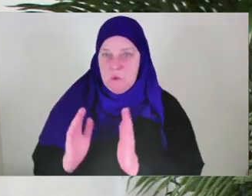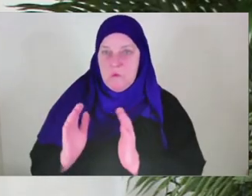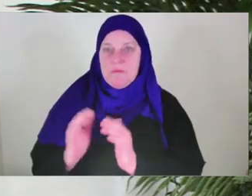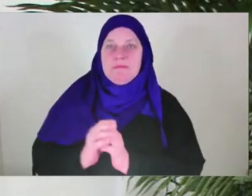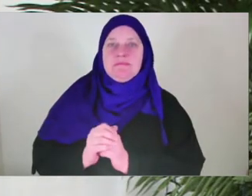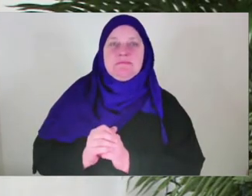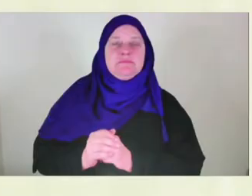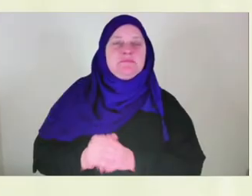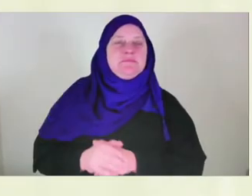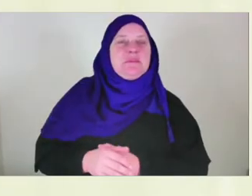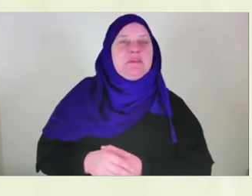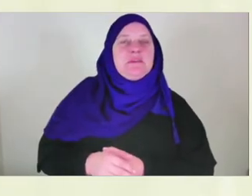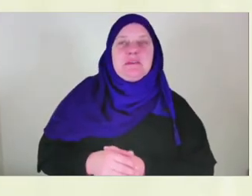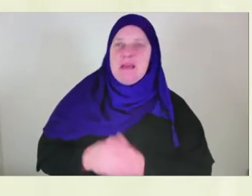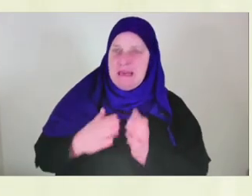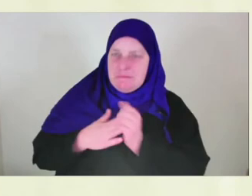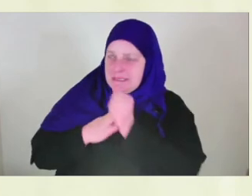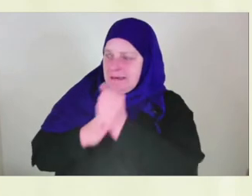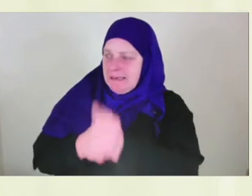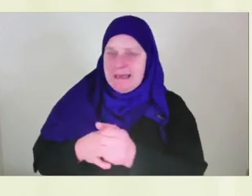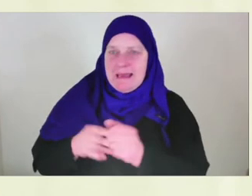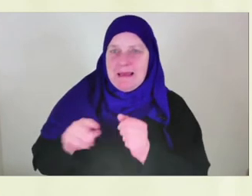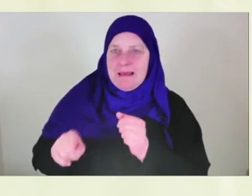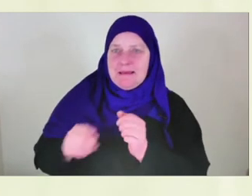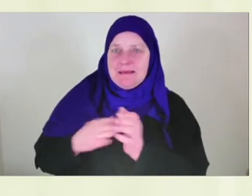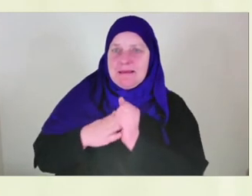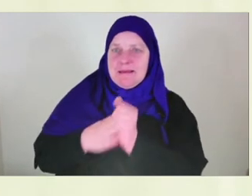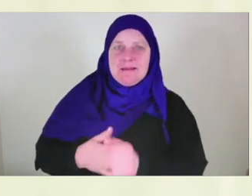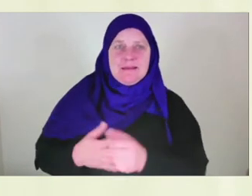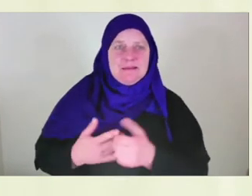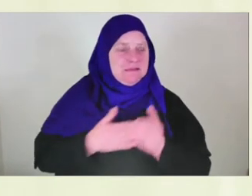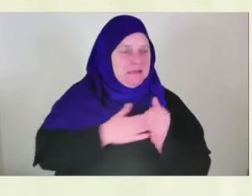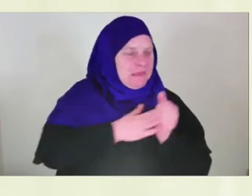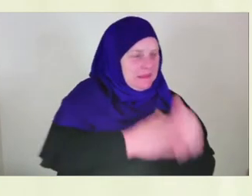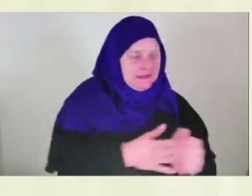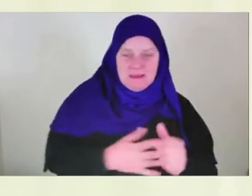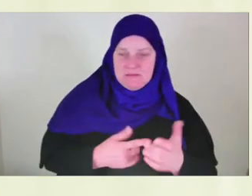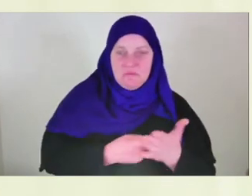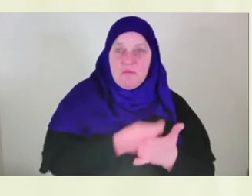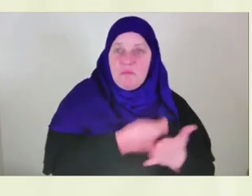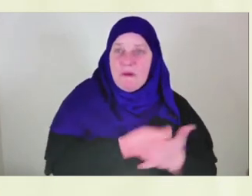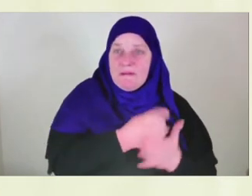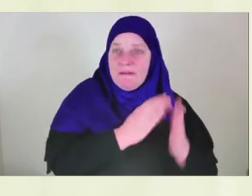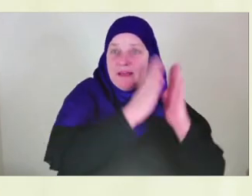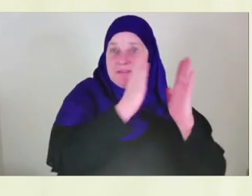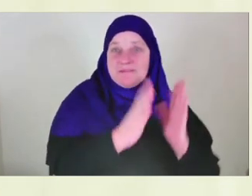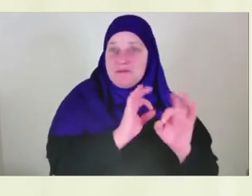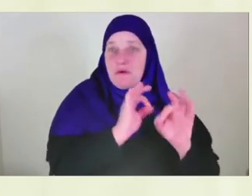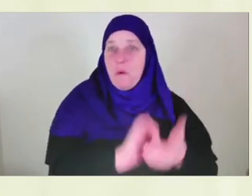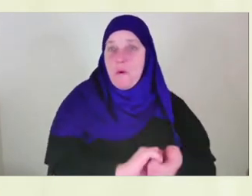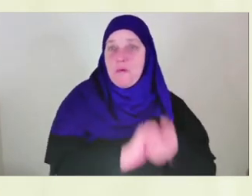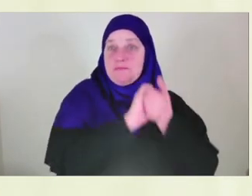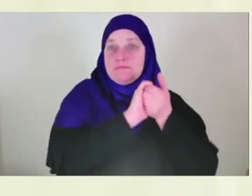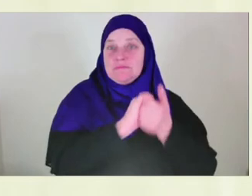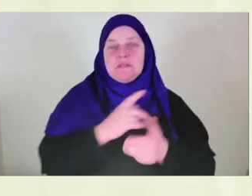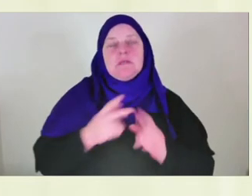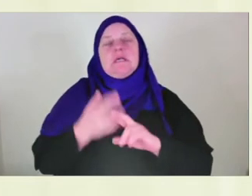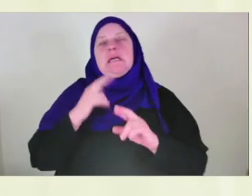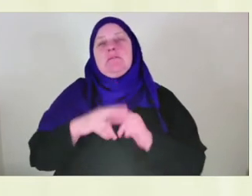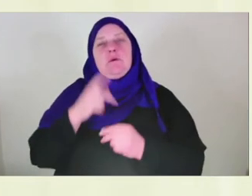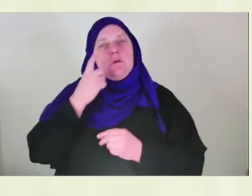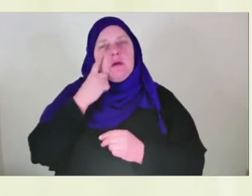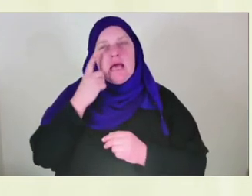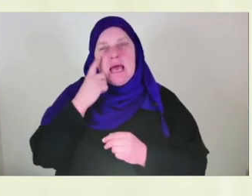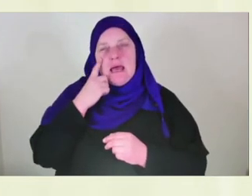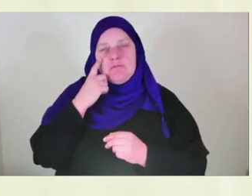mean? Yeah. And they were both leaders at the same time. If you look at all the fuqaha living today and the way that they